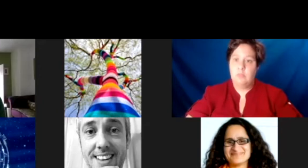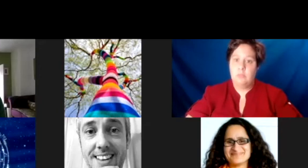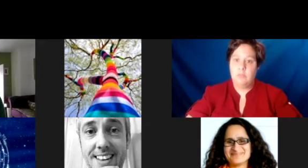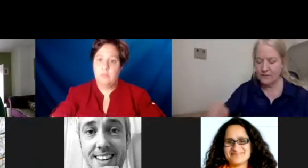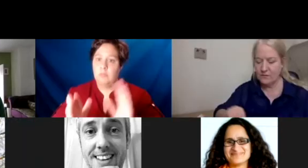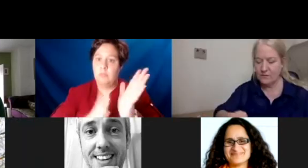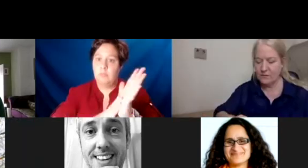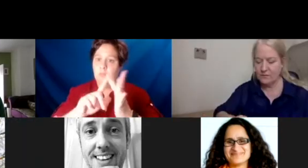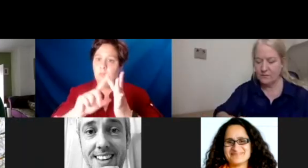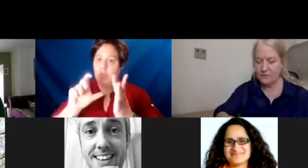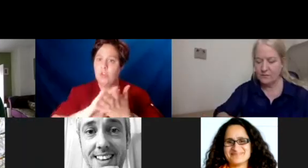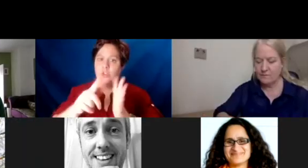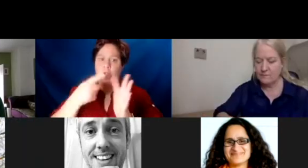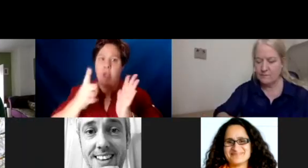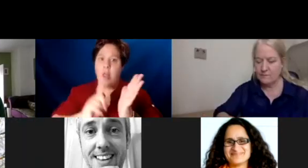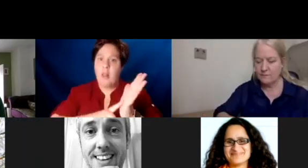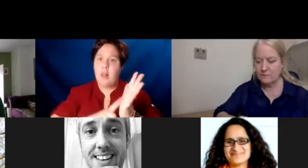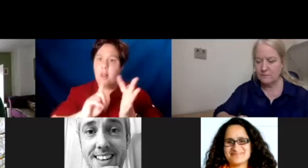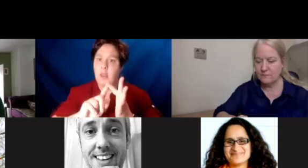Michelle,